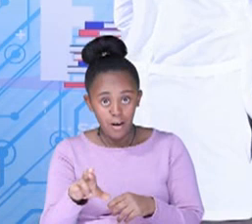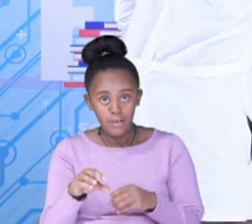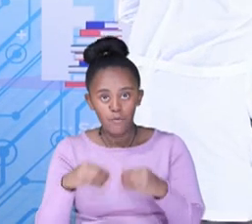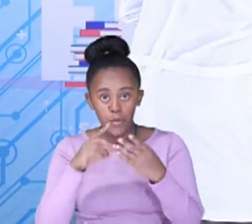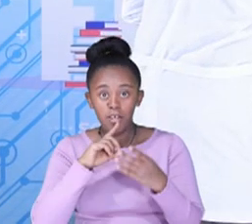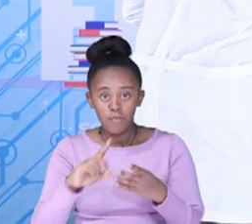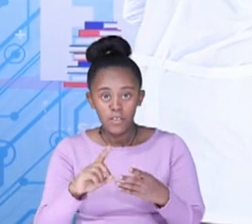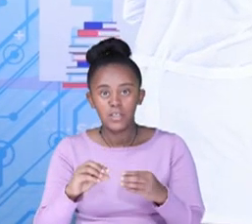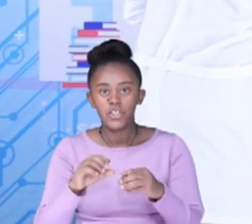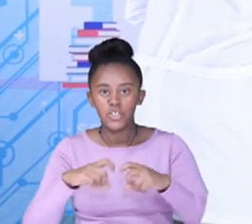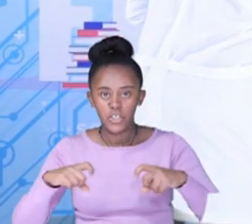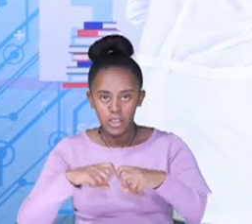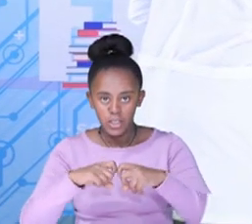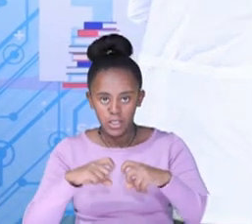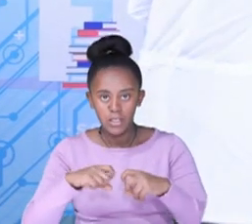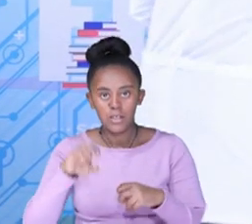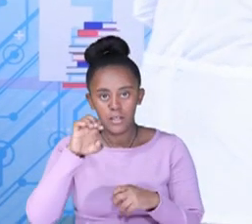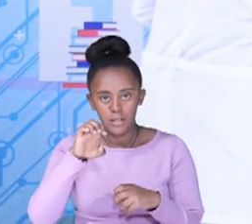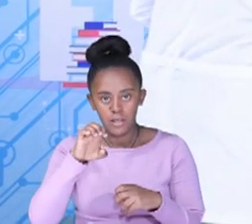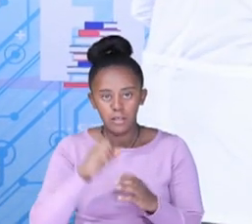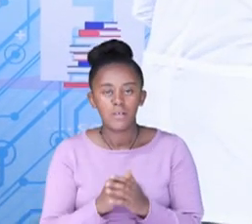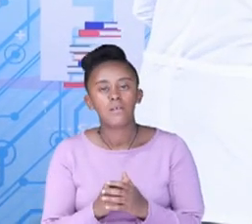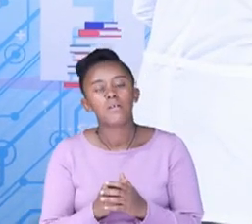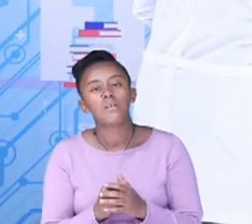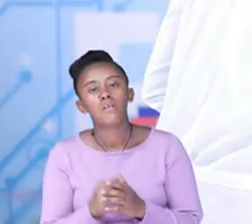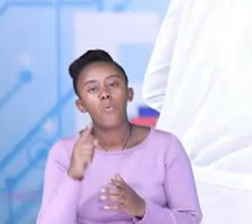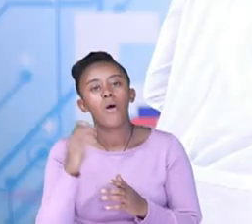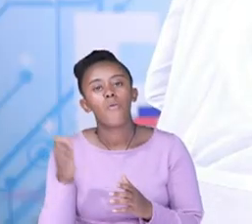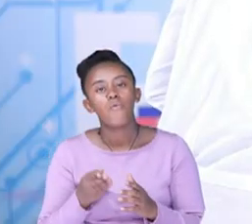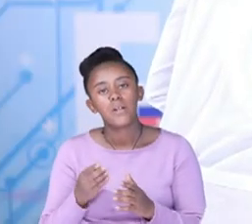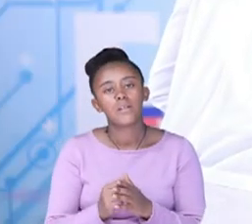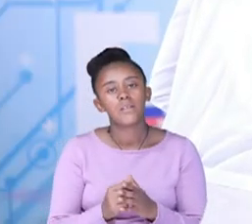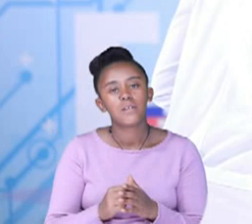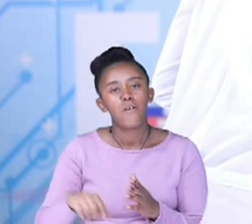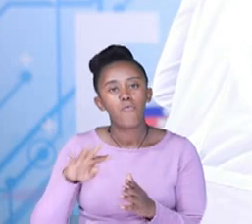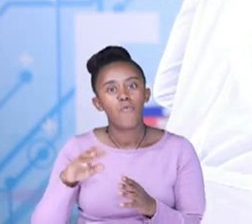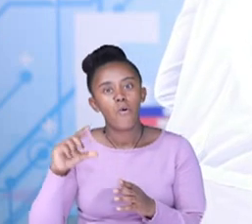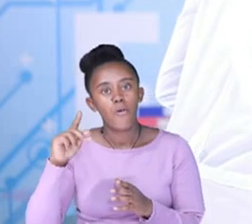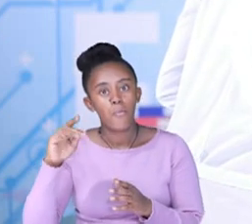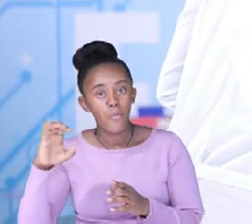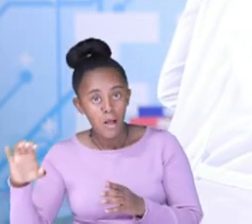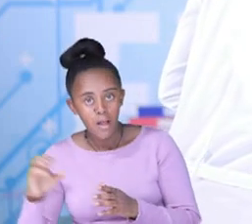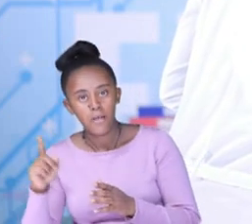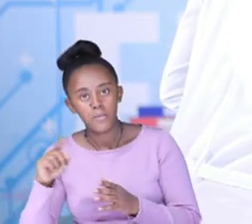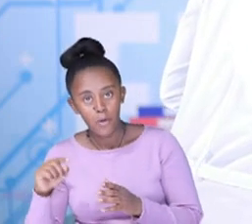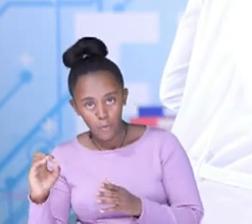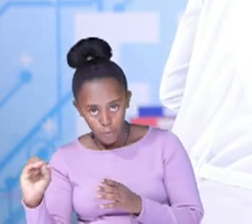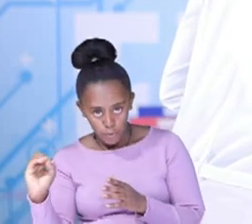point charge can be given as E is equals to, instead of K, we can substitute 1 over 4 pi epsilon